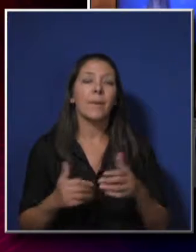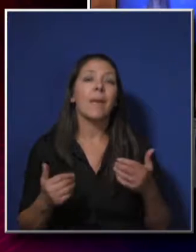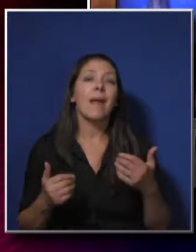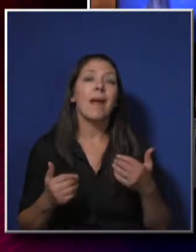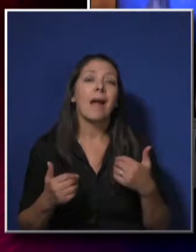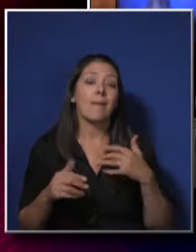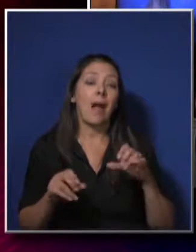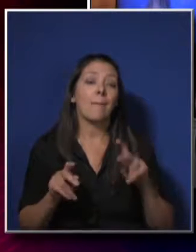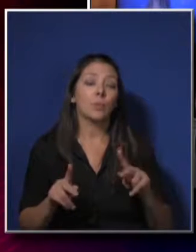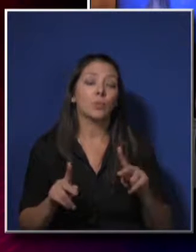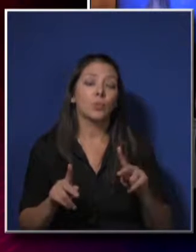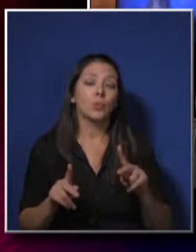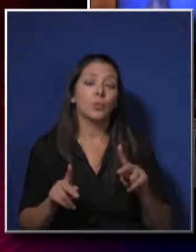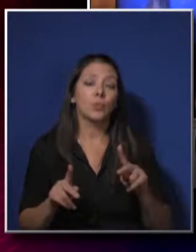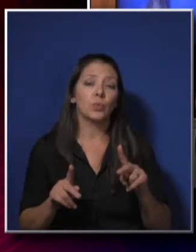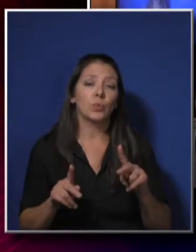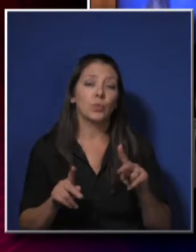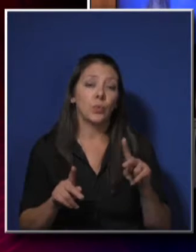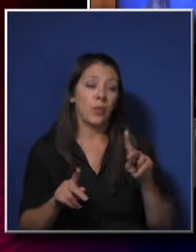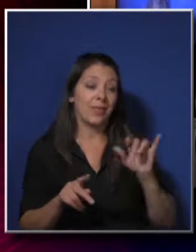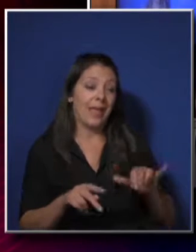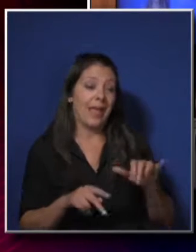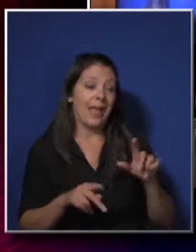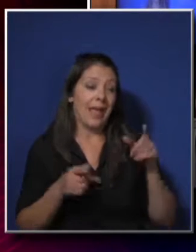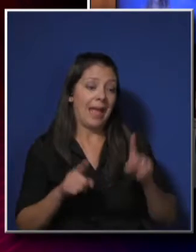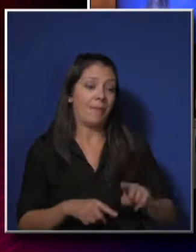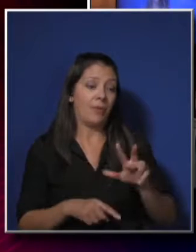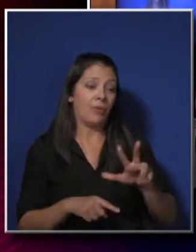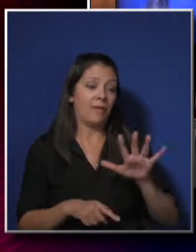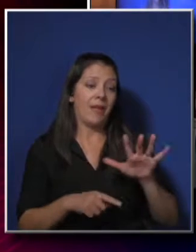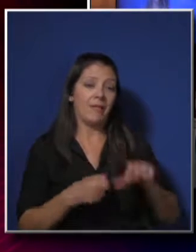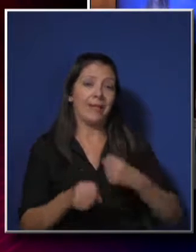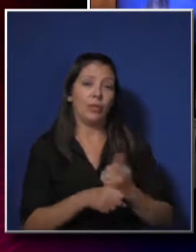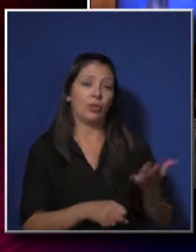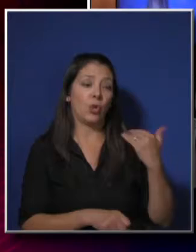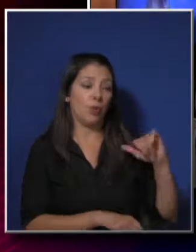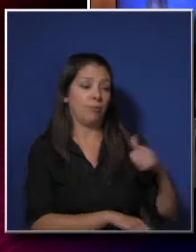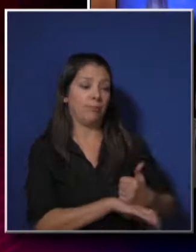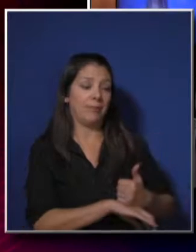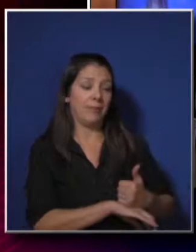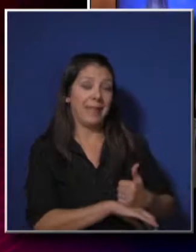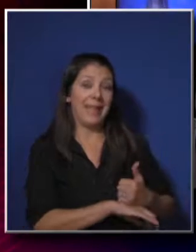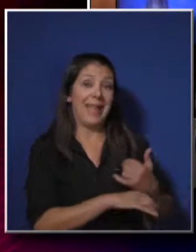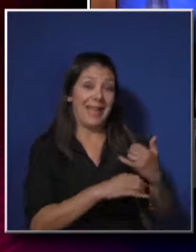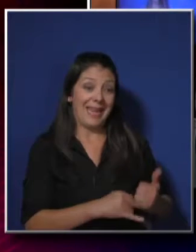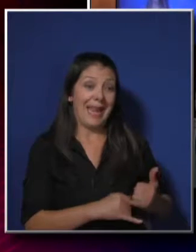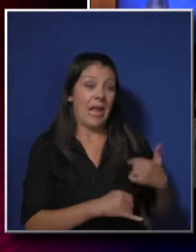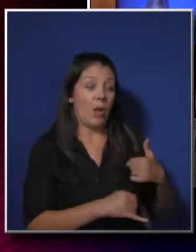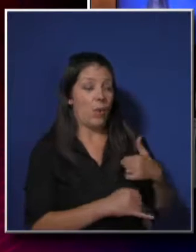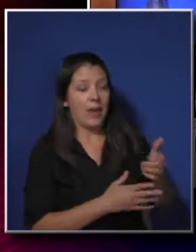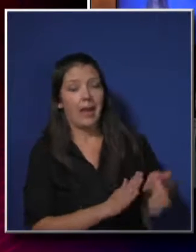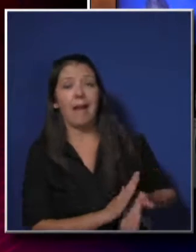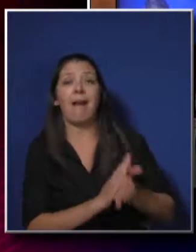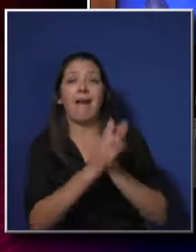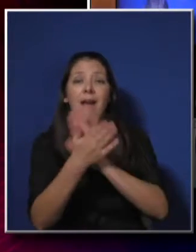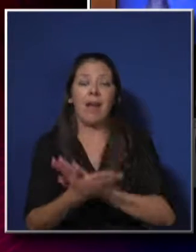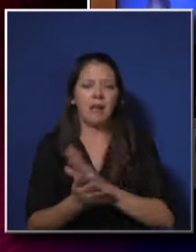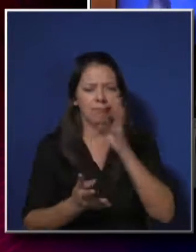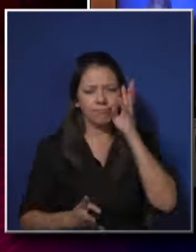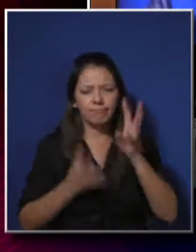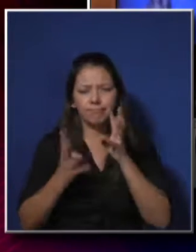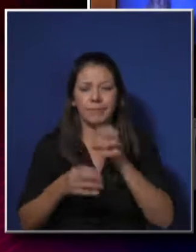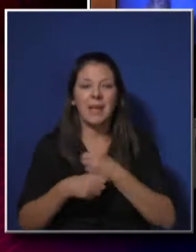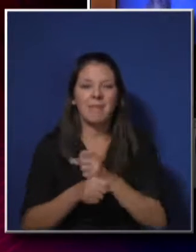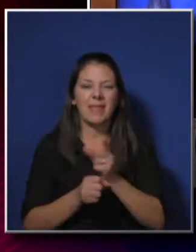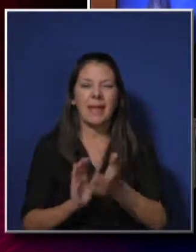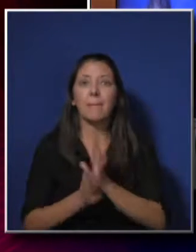take something that was established 35 years ago and to innovate and make it better, to help students access